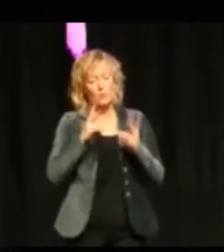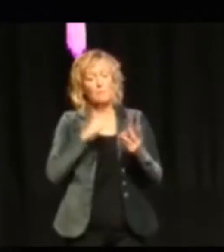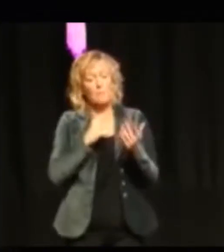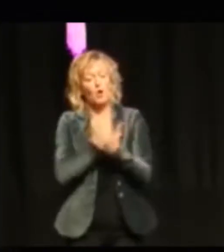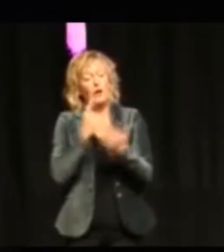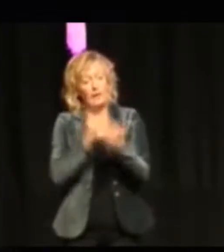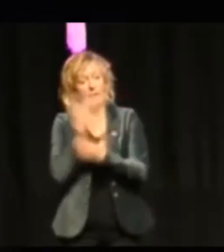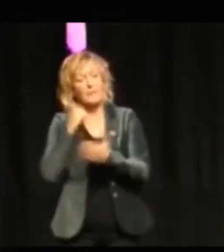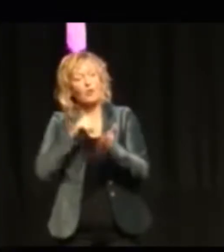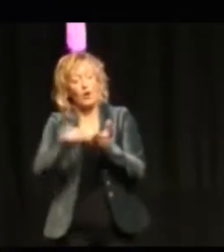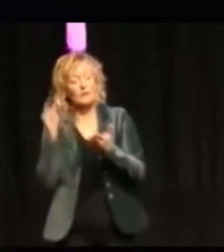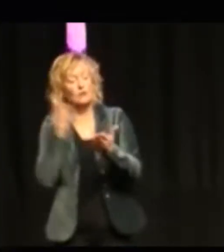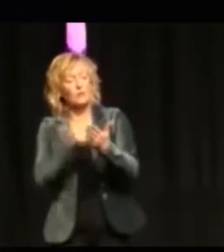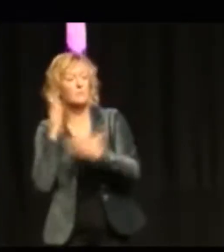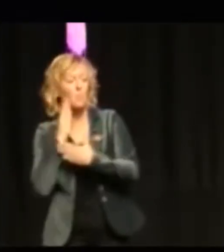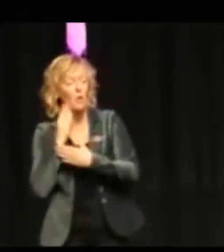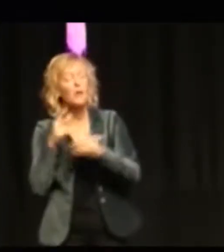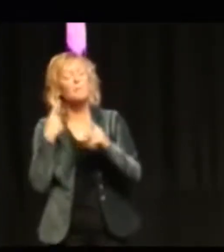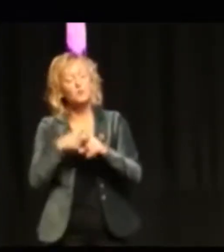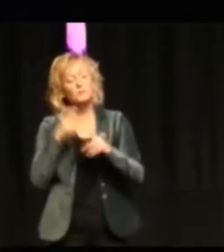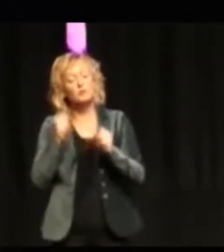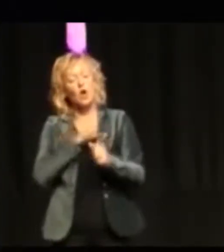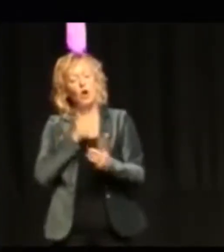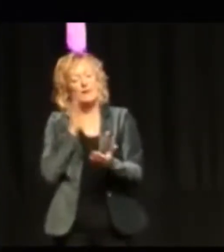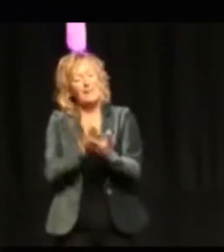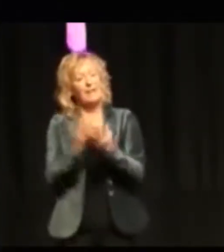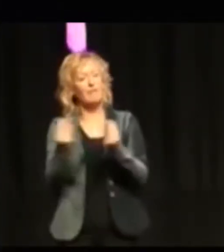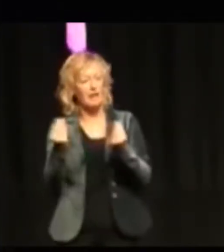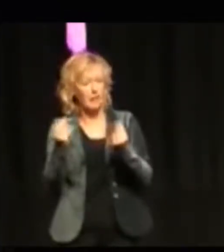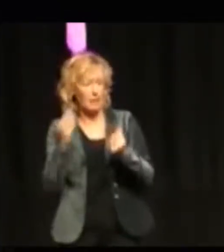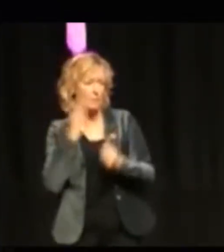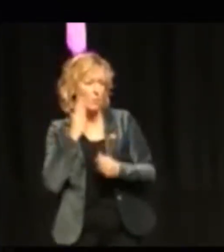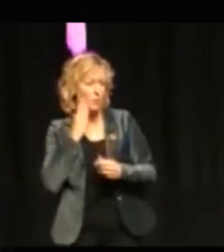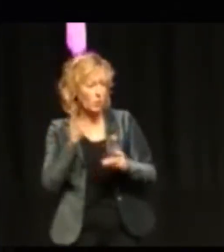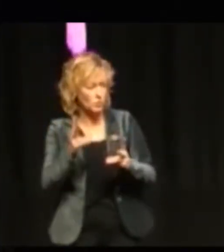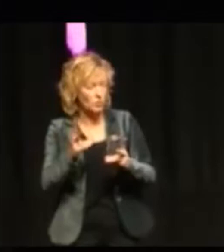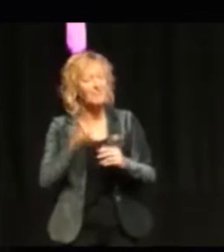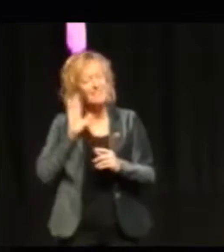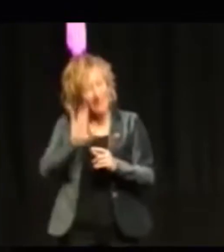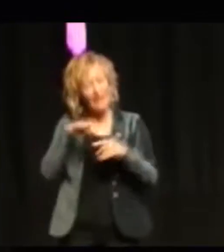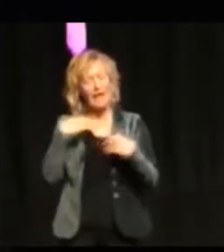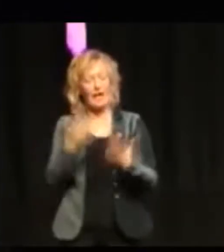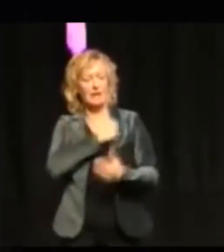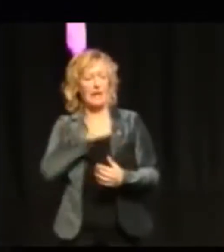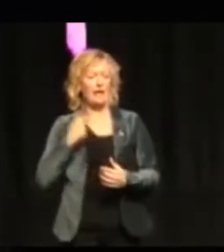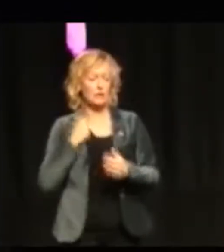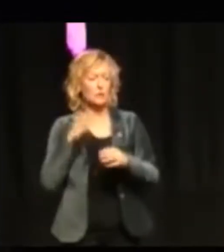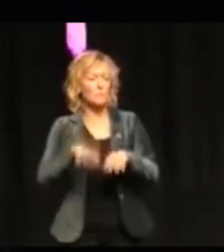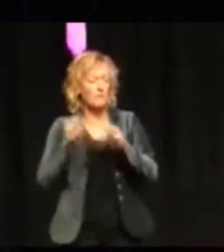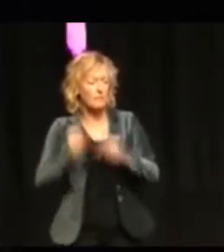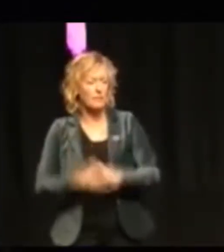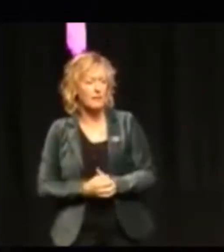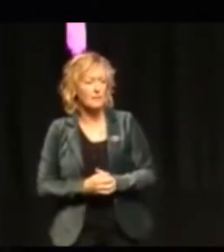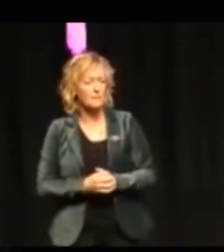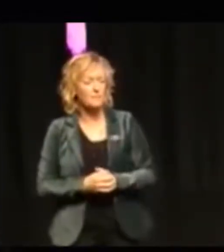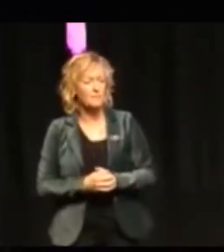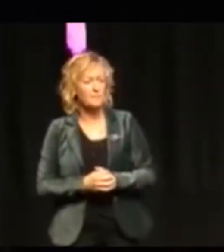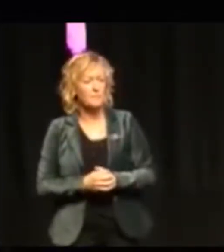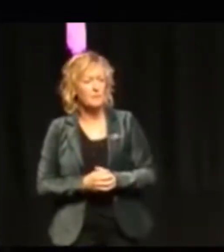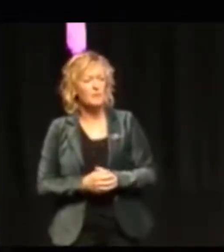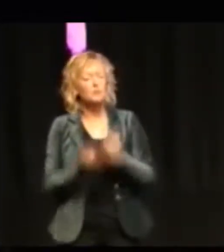to ensure that the housing is of good quality. And those 3 phrases I just made, that there's enough, that